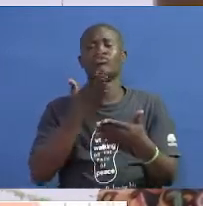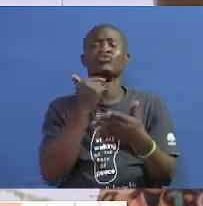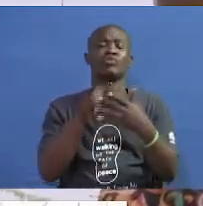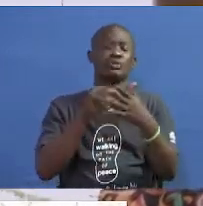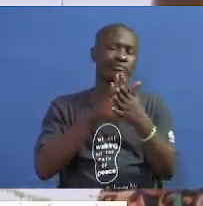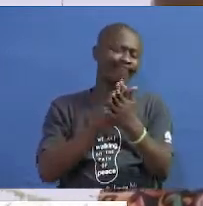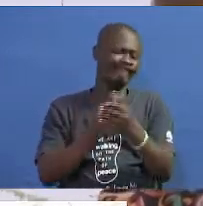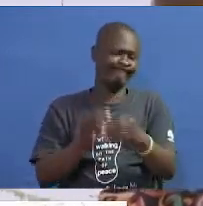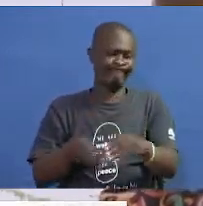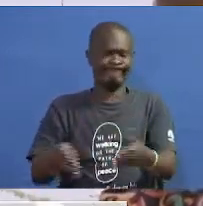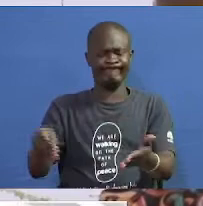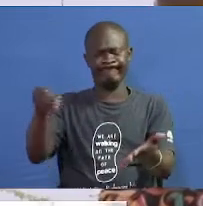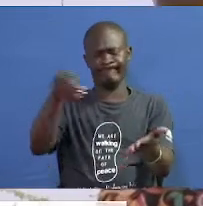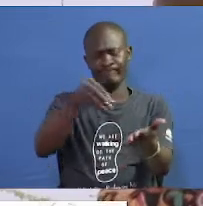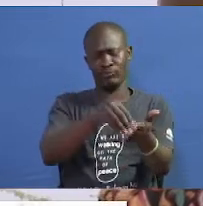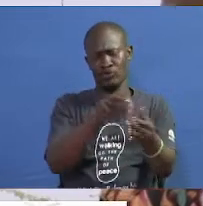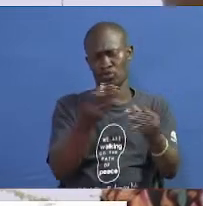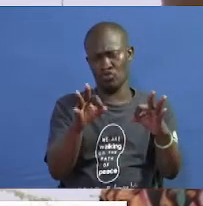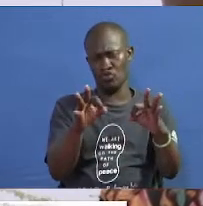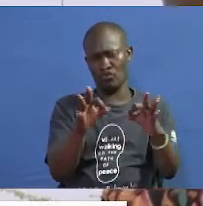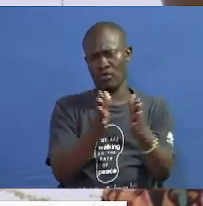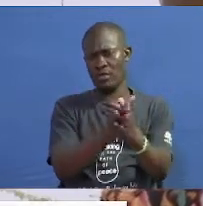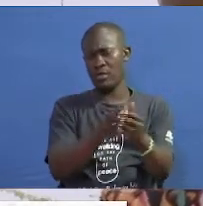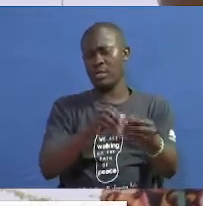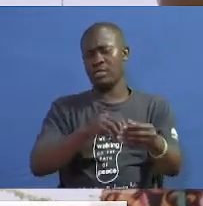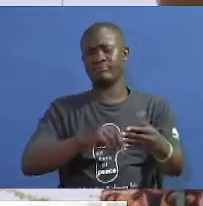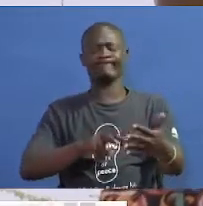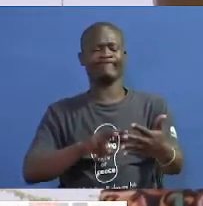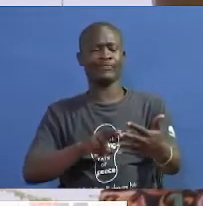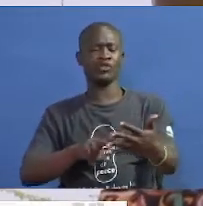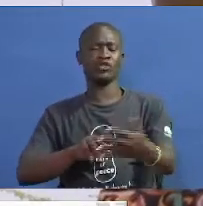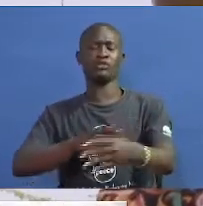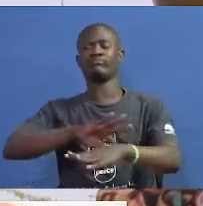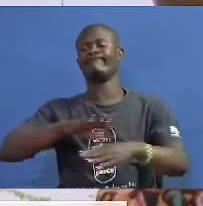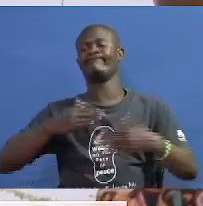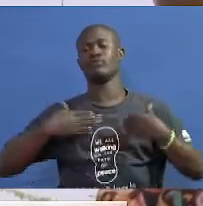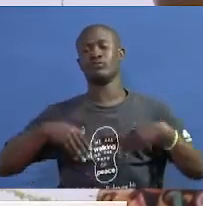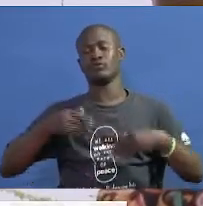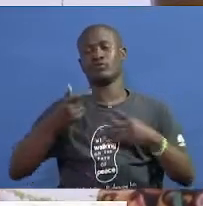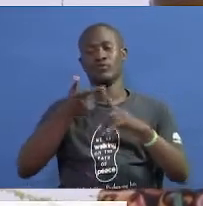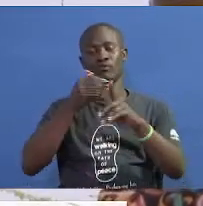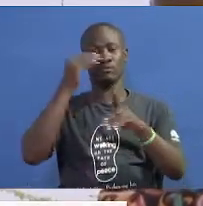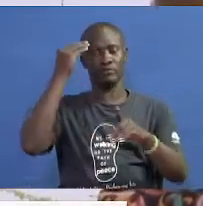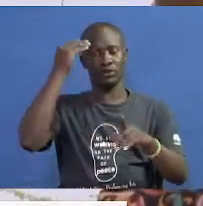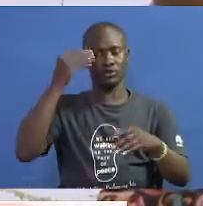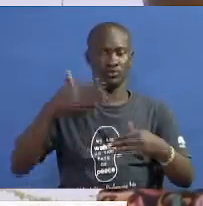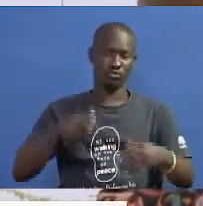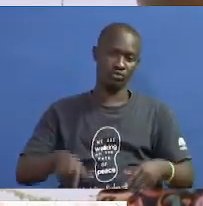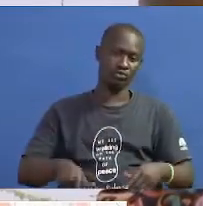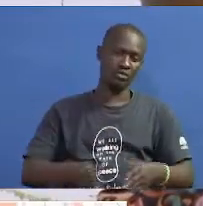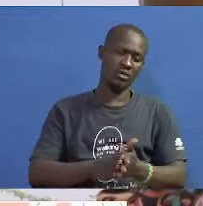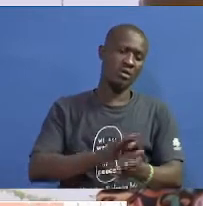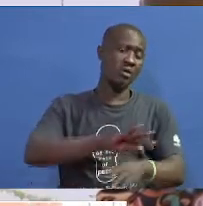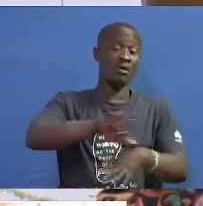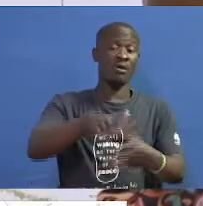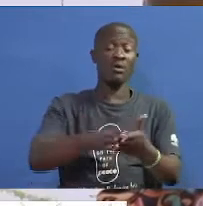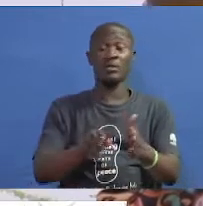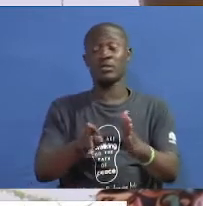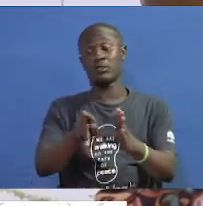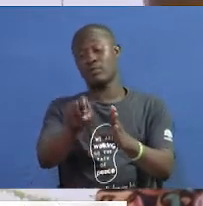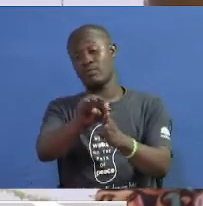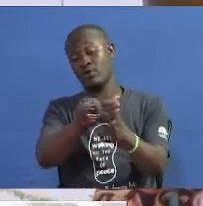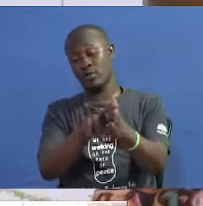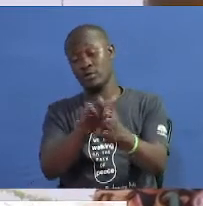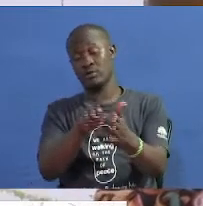of probes, and they've been able to put it all on one probe to scan the entire body from head to toe. And in particular for this project, we're focusing